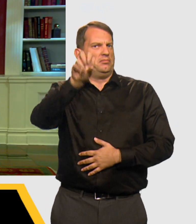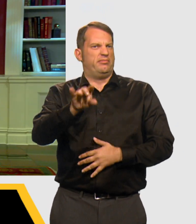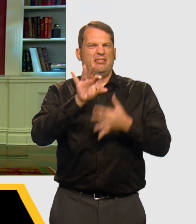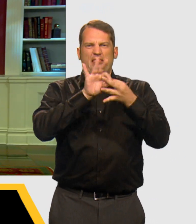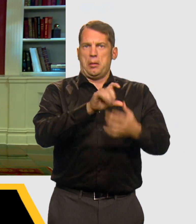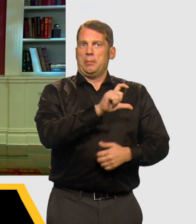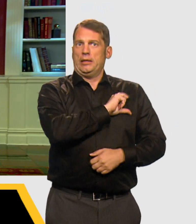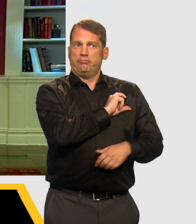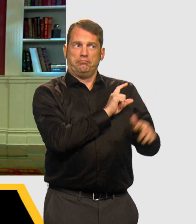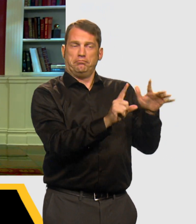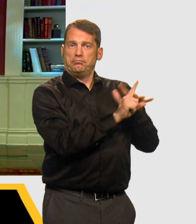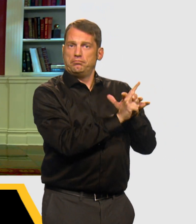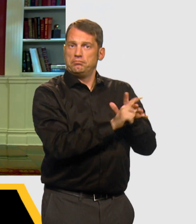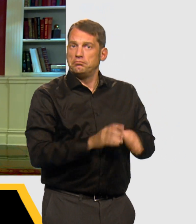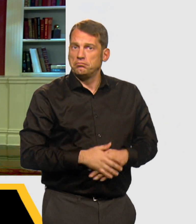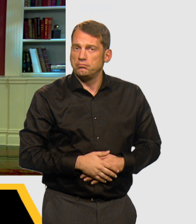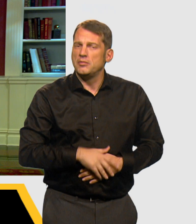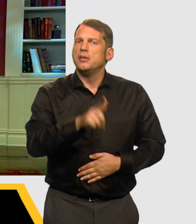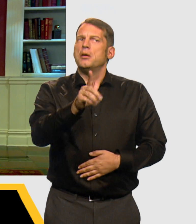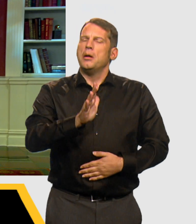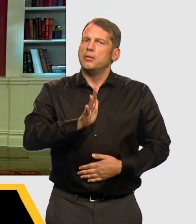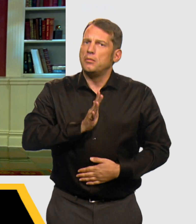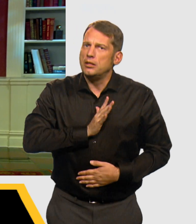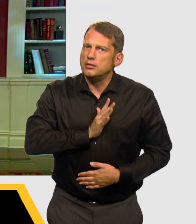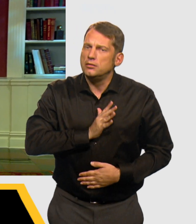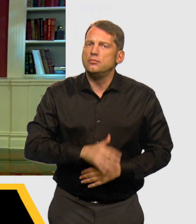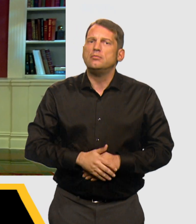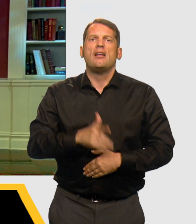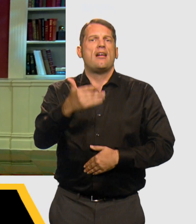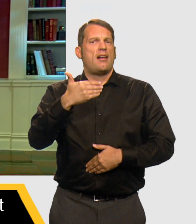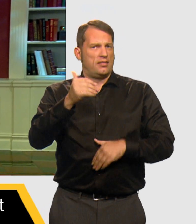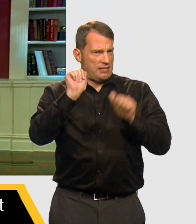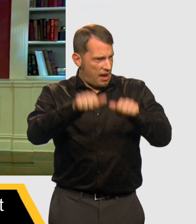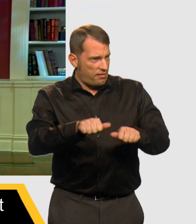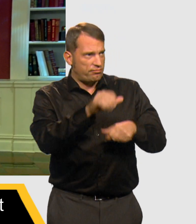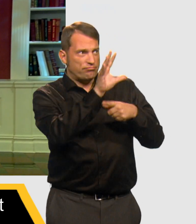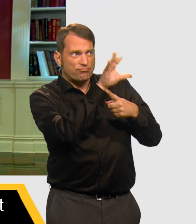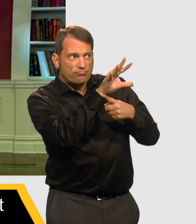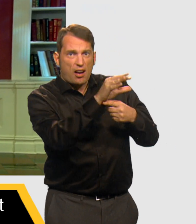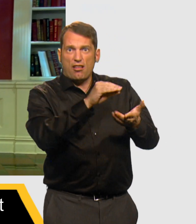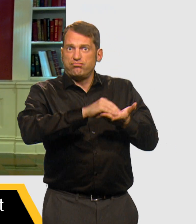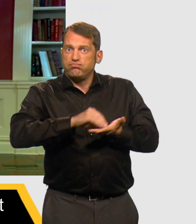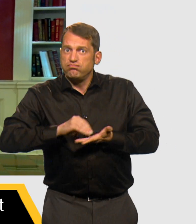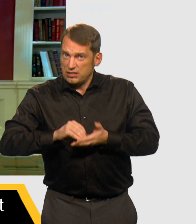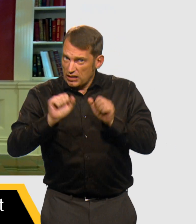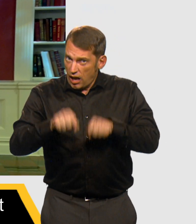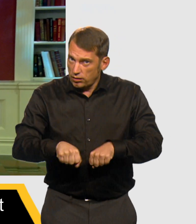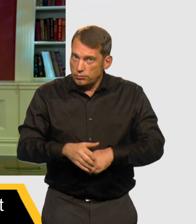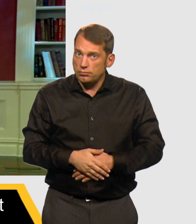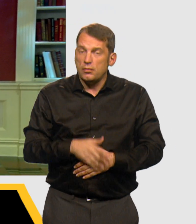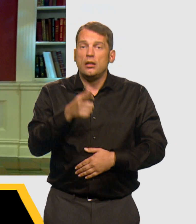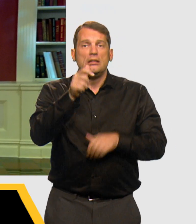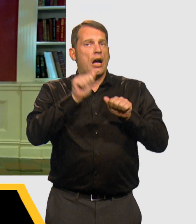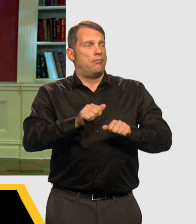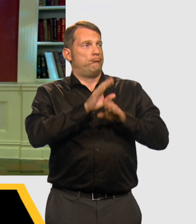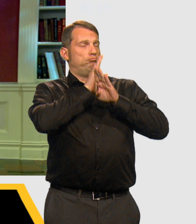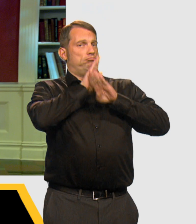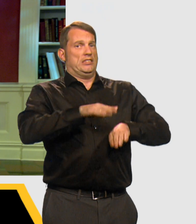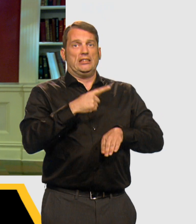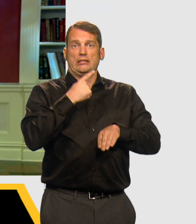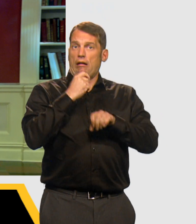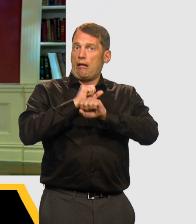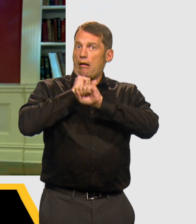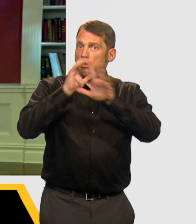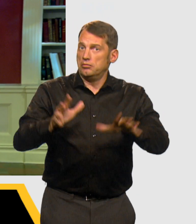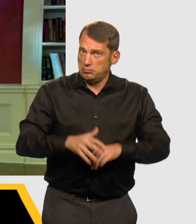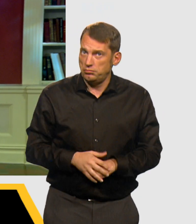Some tips when with the police. Be polite. You have the right to document the scene. You always have the right to